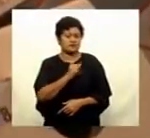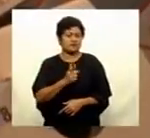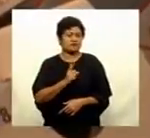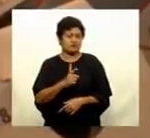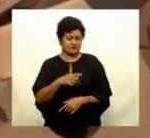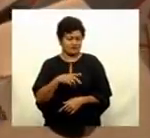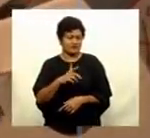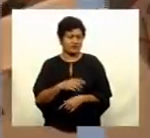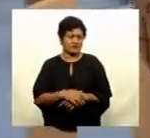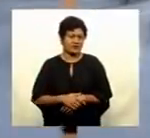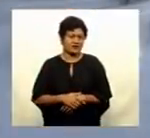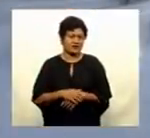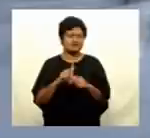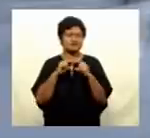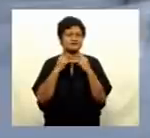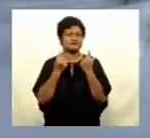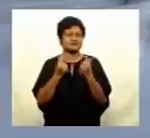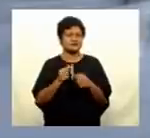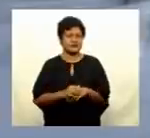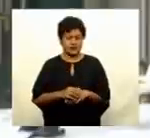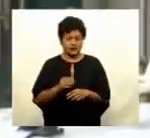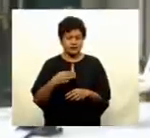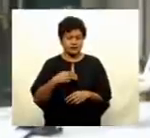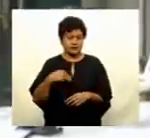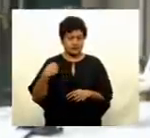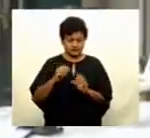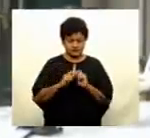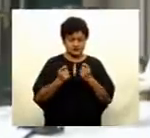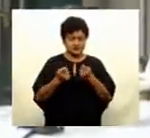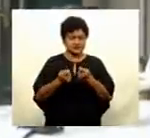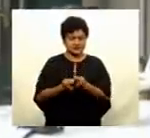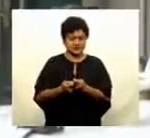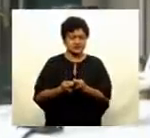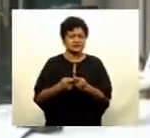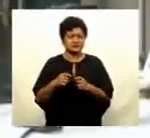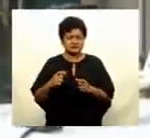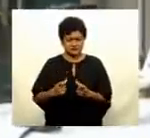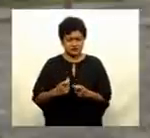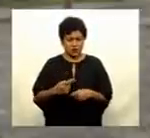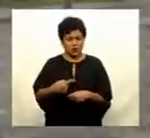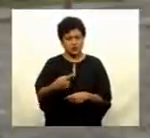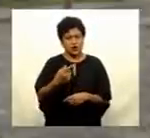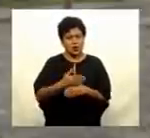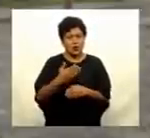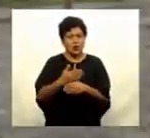leaders. And Ministry of Health pushes on despite challenges.